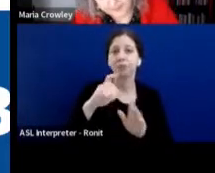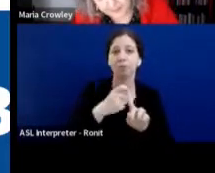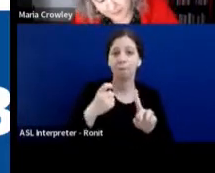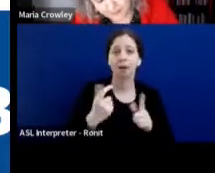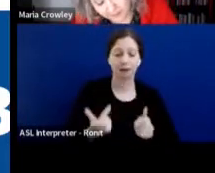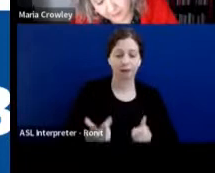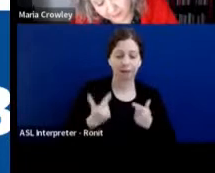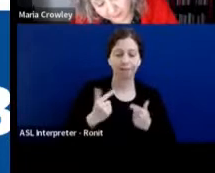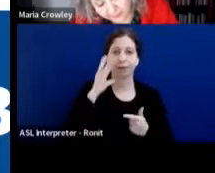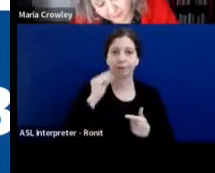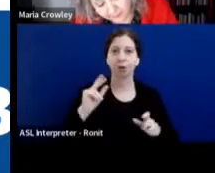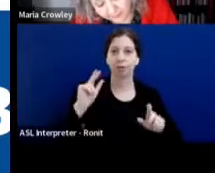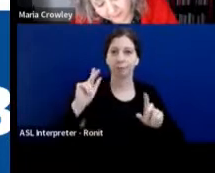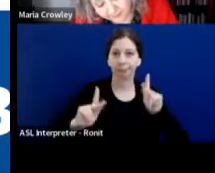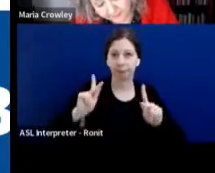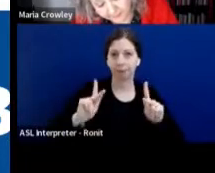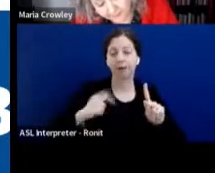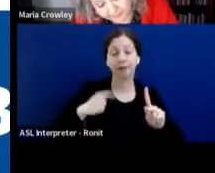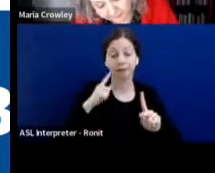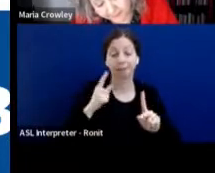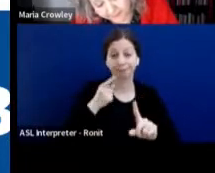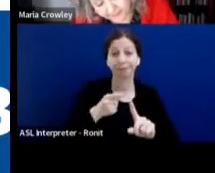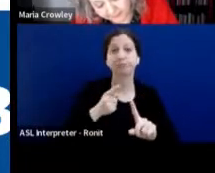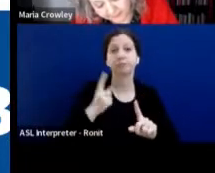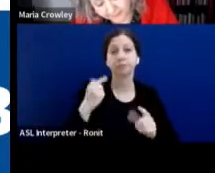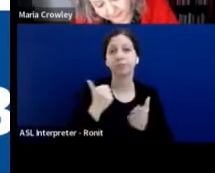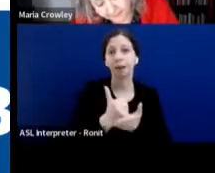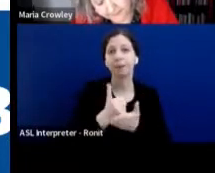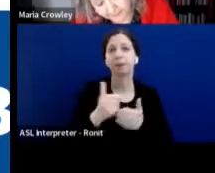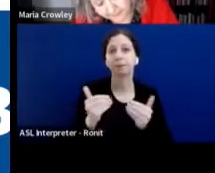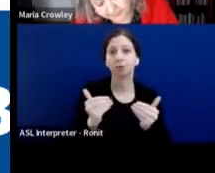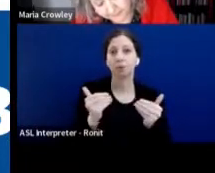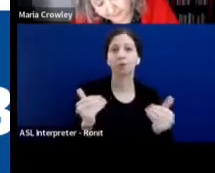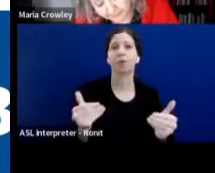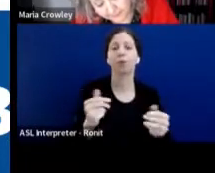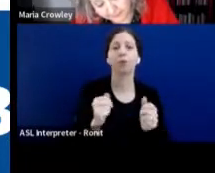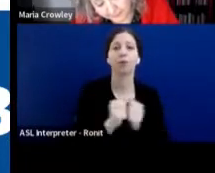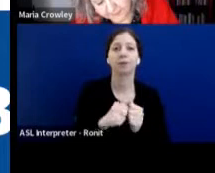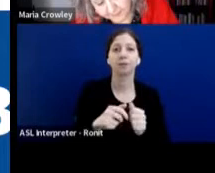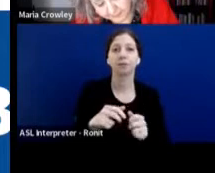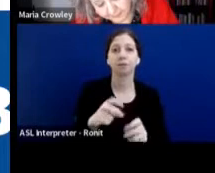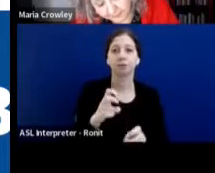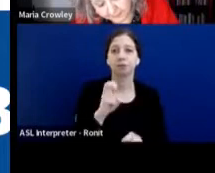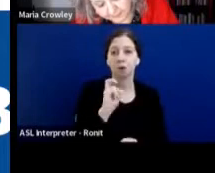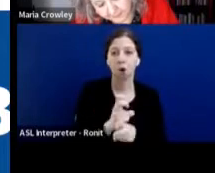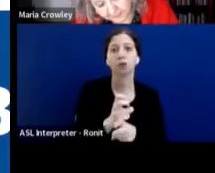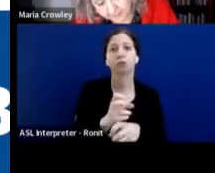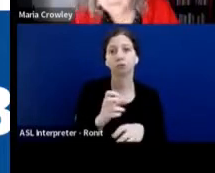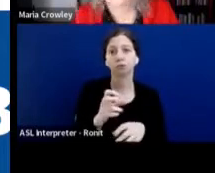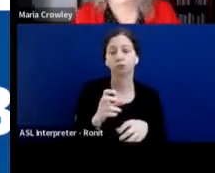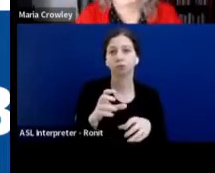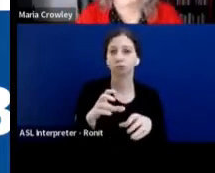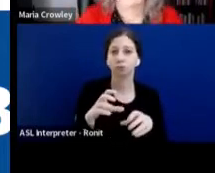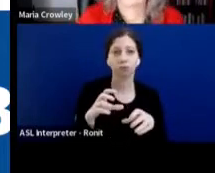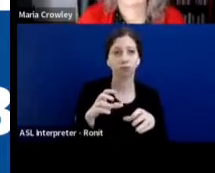people, and I think that's essential to helping us move forward in this hardcore direction that we deal with every day